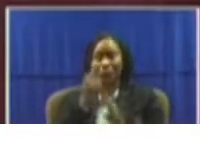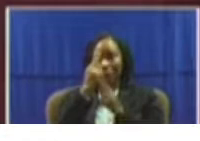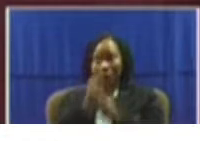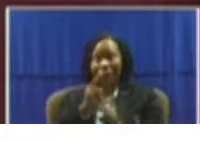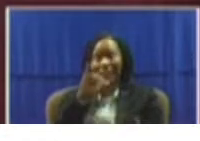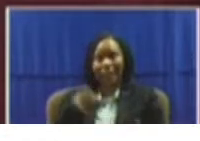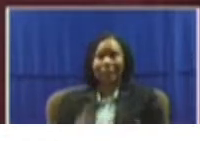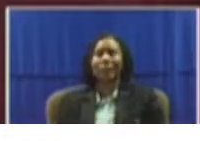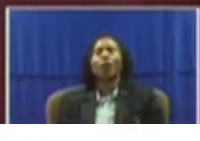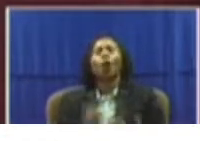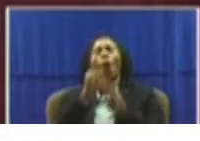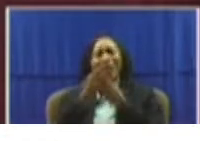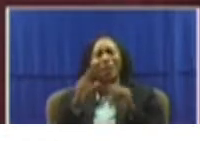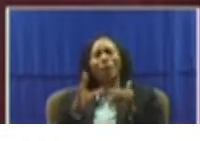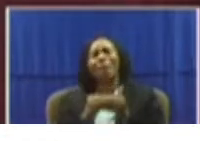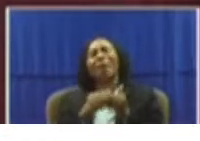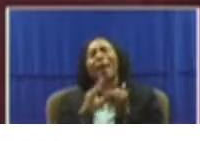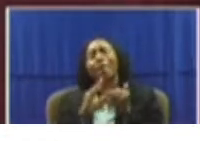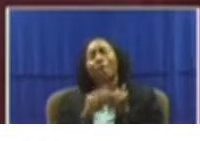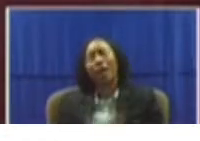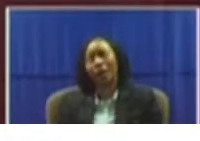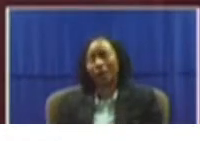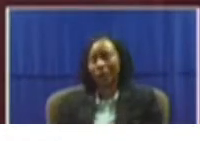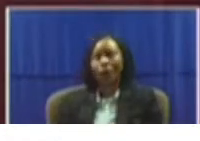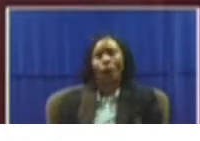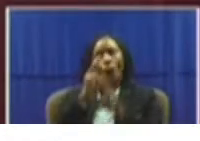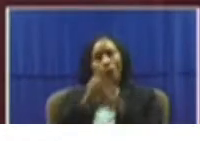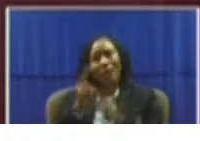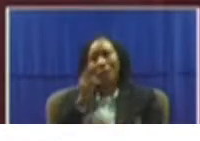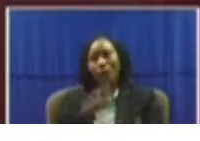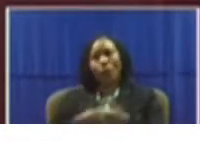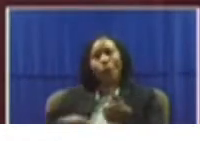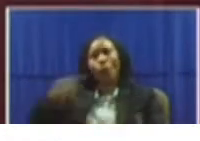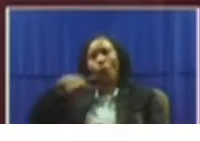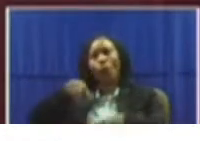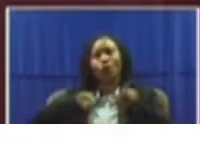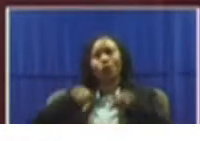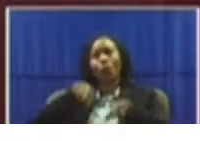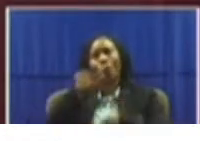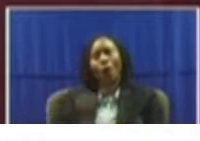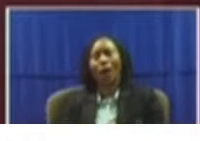Honorable member, Honorable Chief Whip of the Majority.